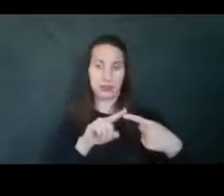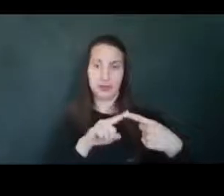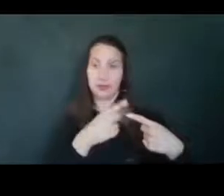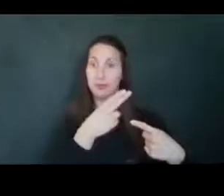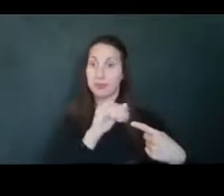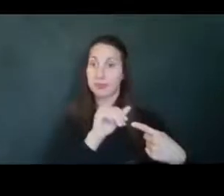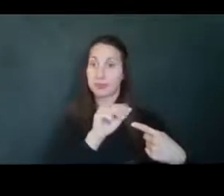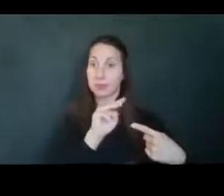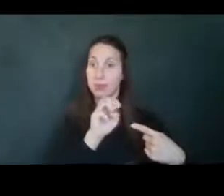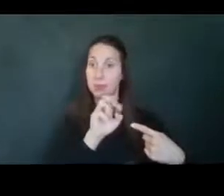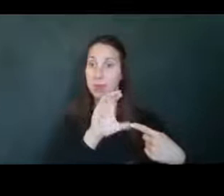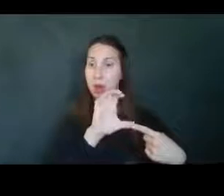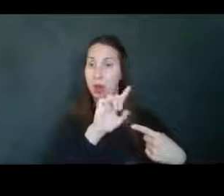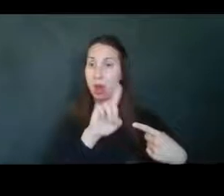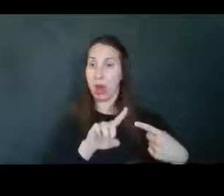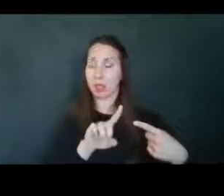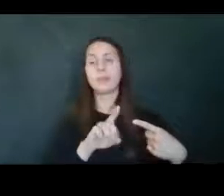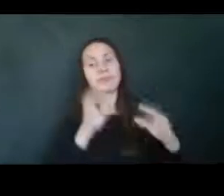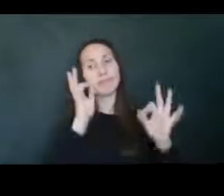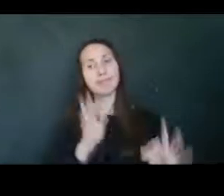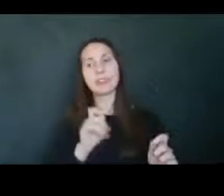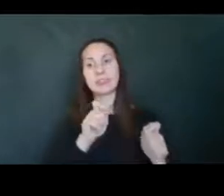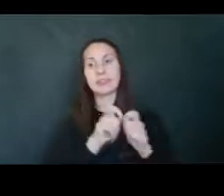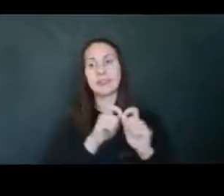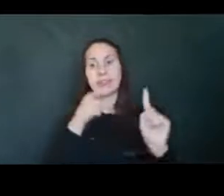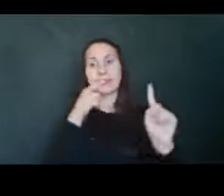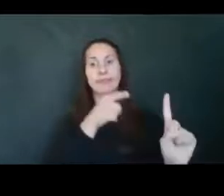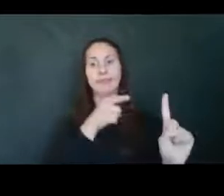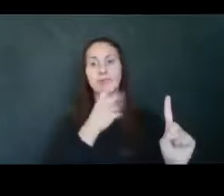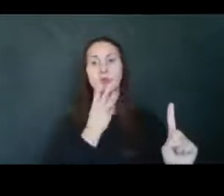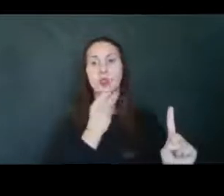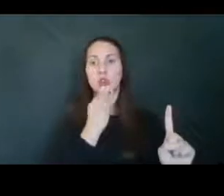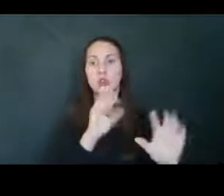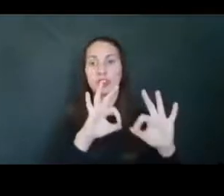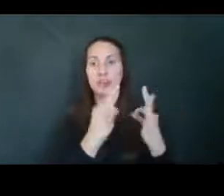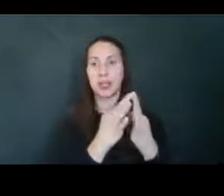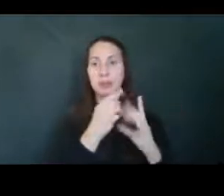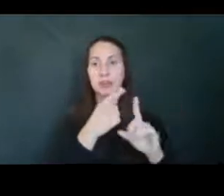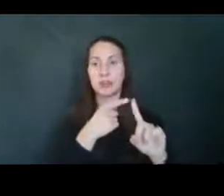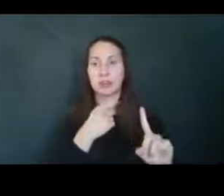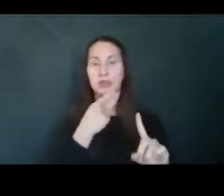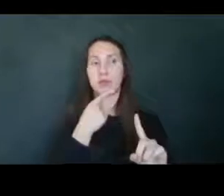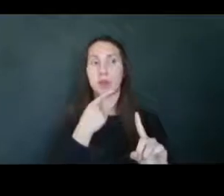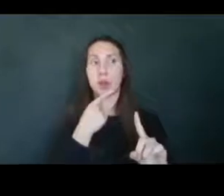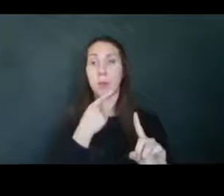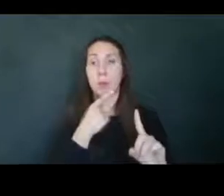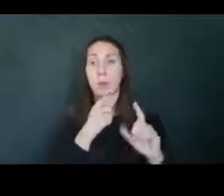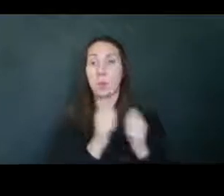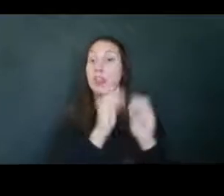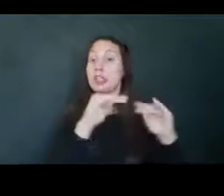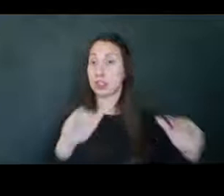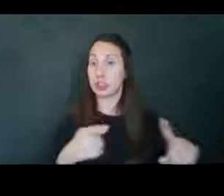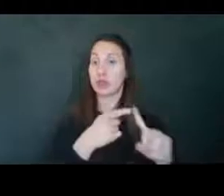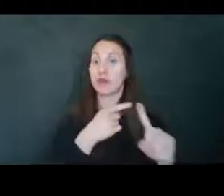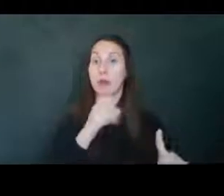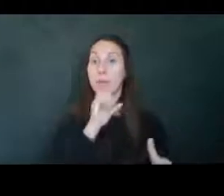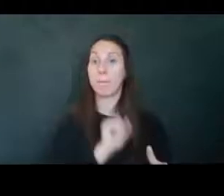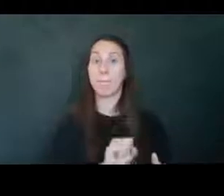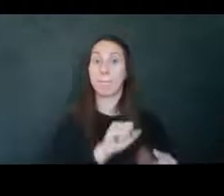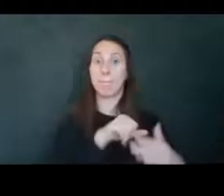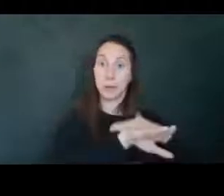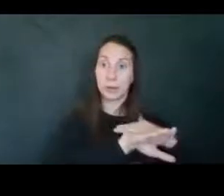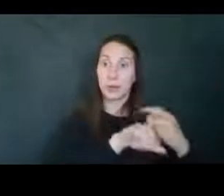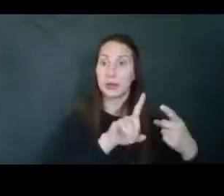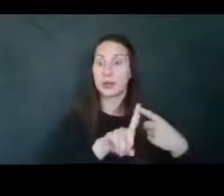to specifically target Jewish families with children from birth to 22, which is the cutoff, for